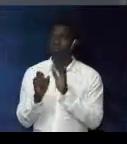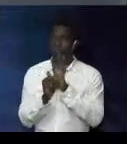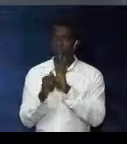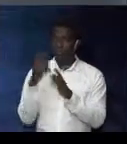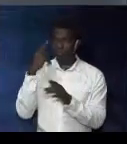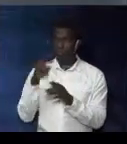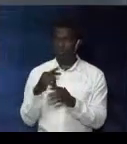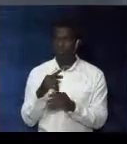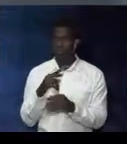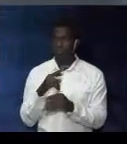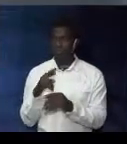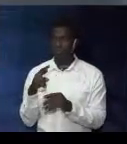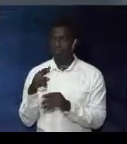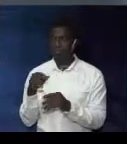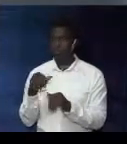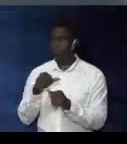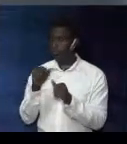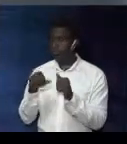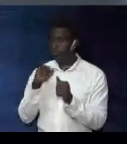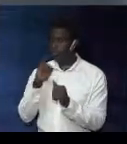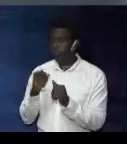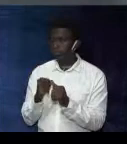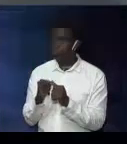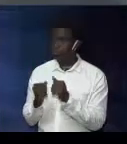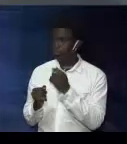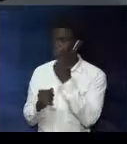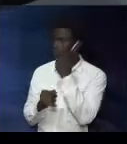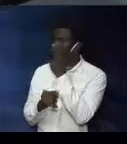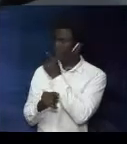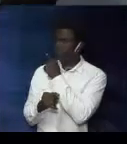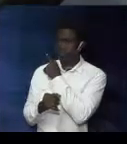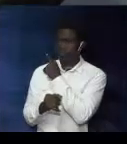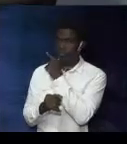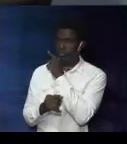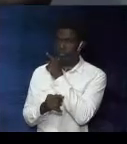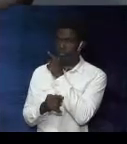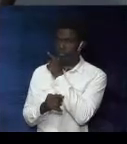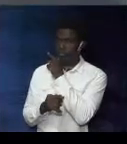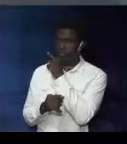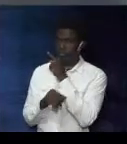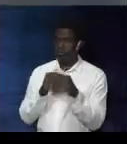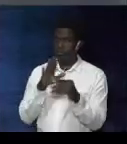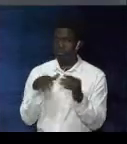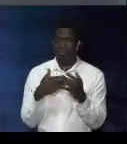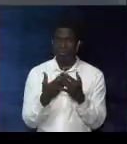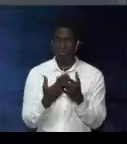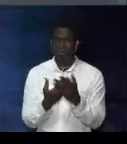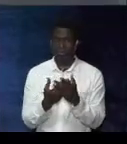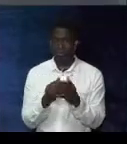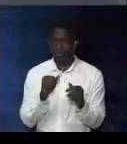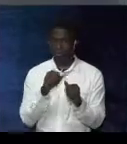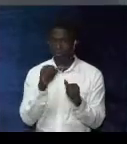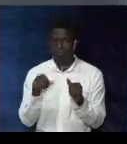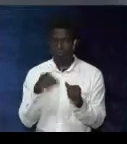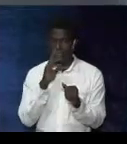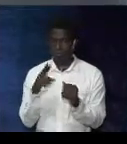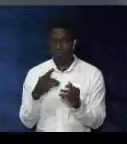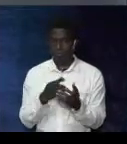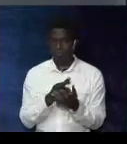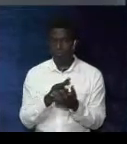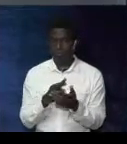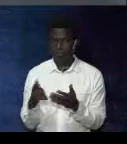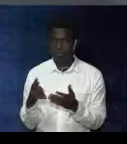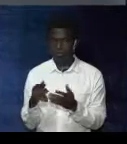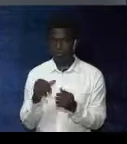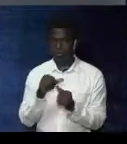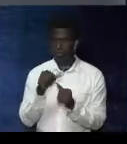the sign for the right angle is here, here, here, and in this corner. So all the angles are right angles. What other properties